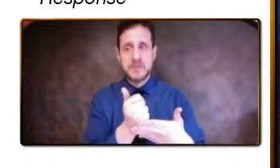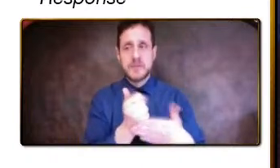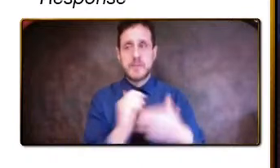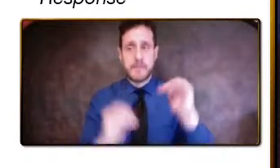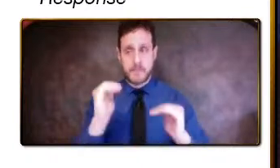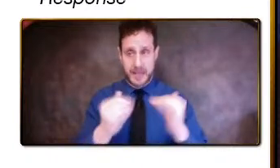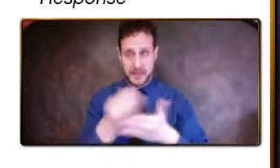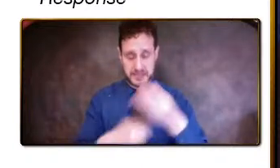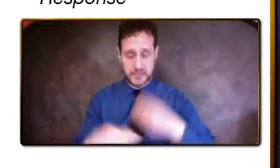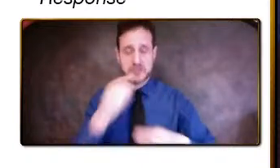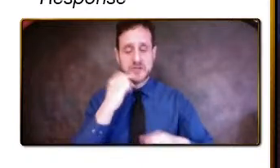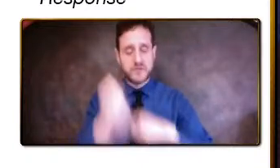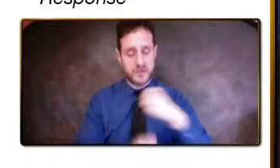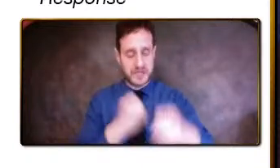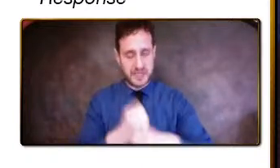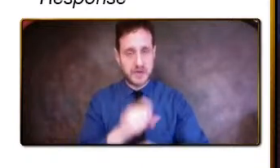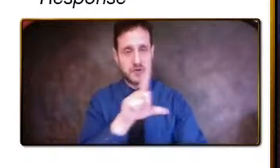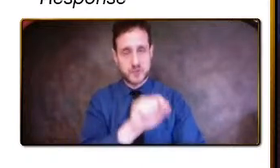year 2021.